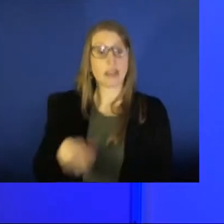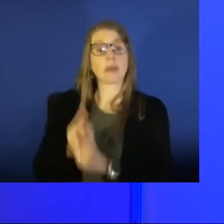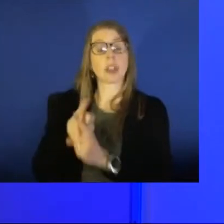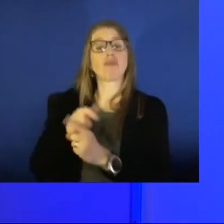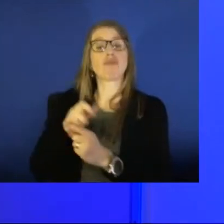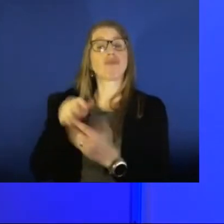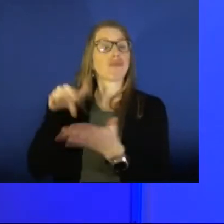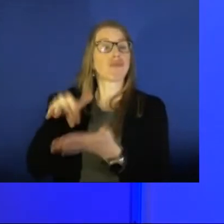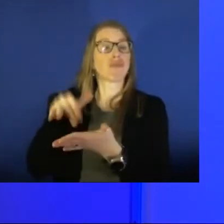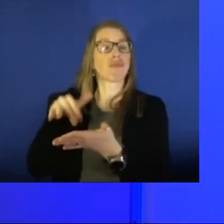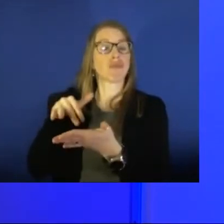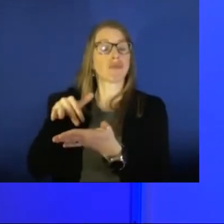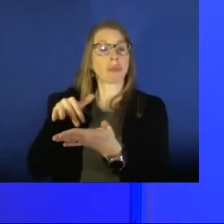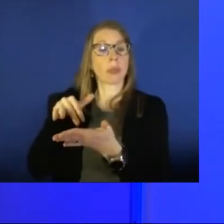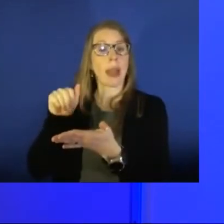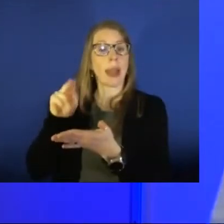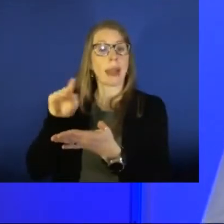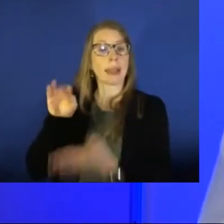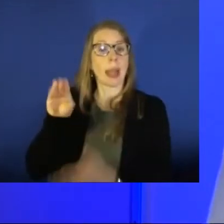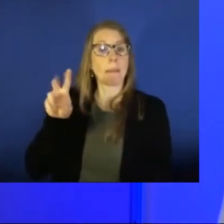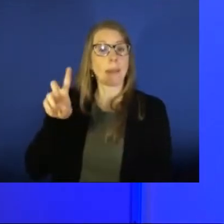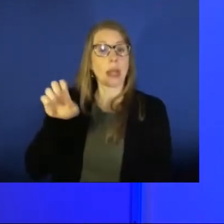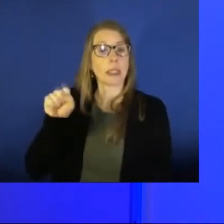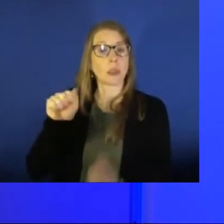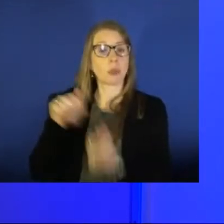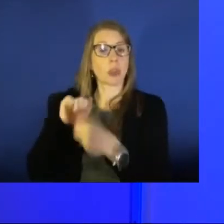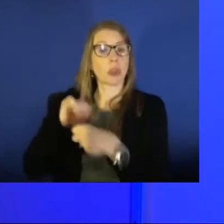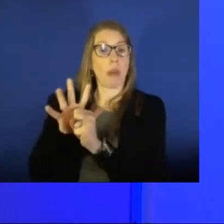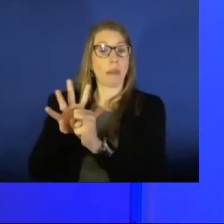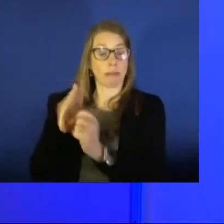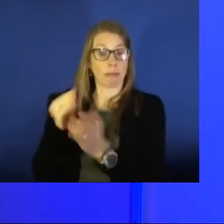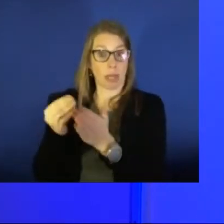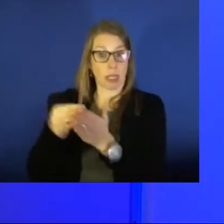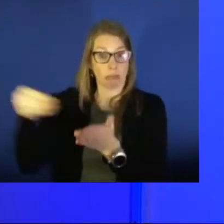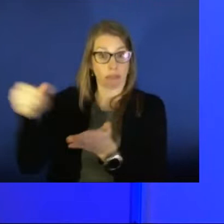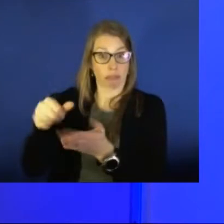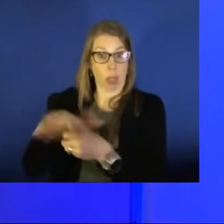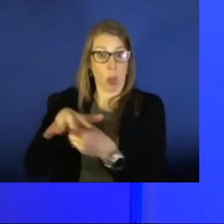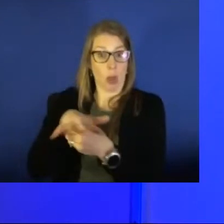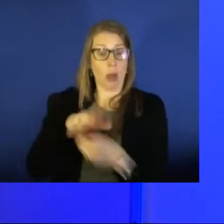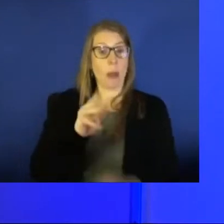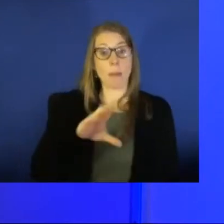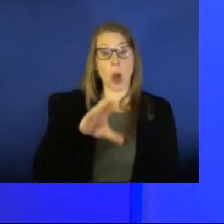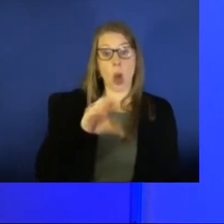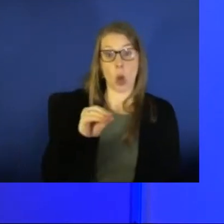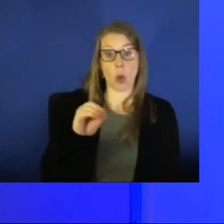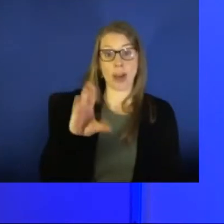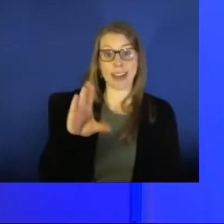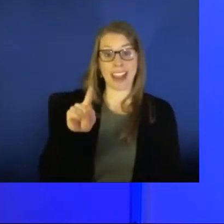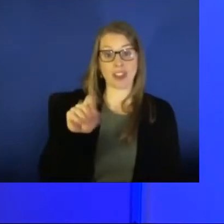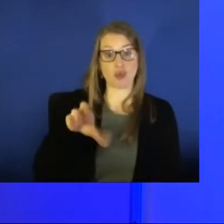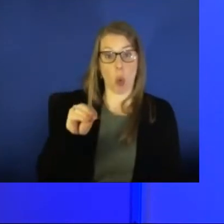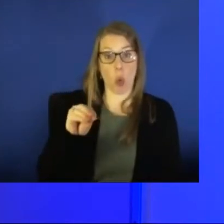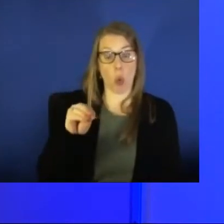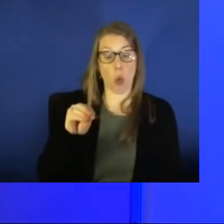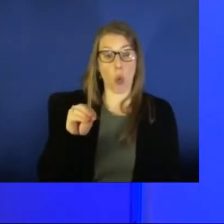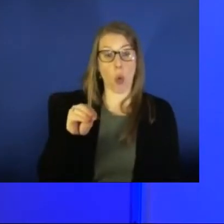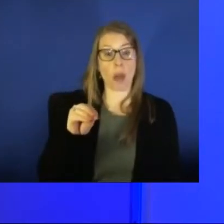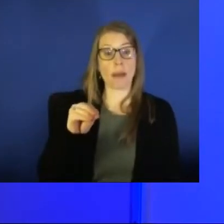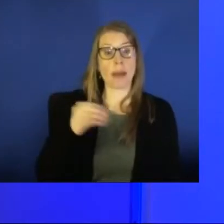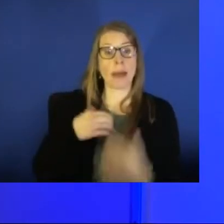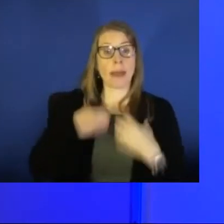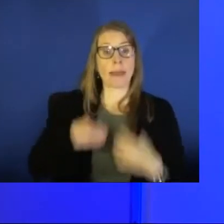Money come back locally. The other thing, Dr. Mario Castro has the Airways